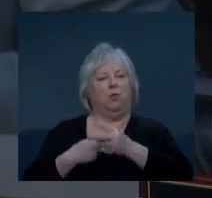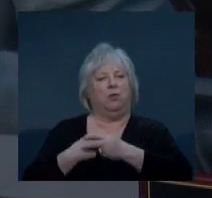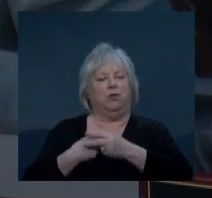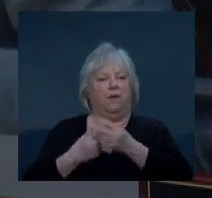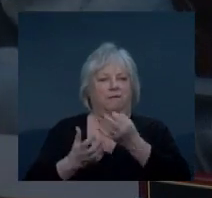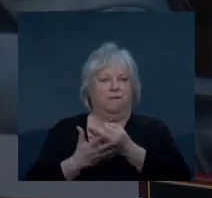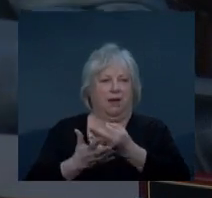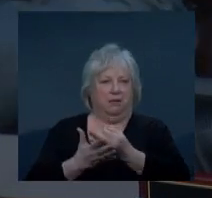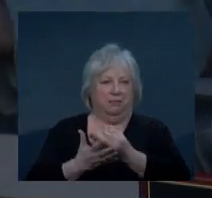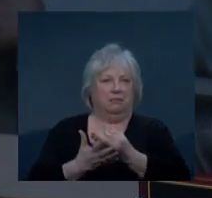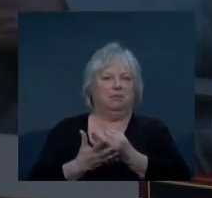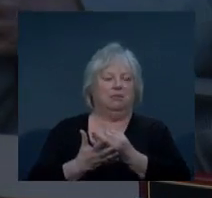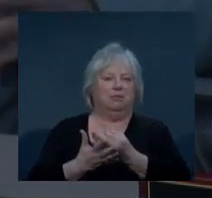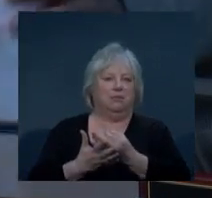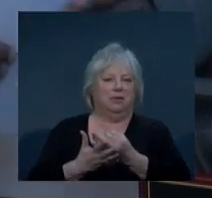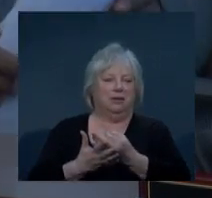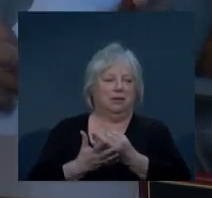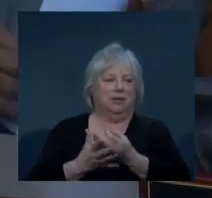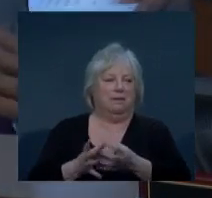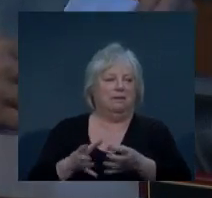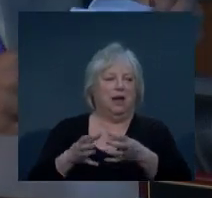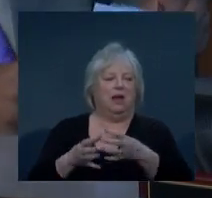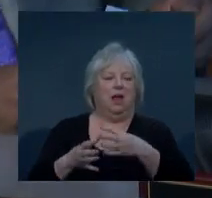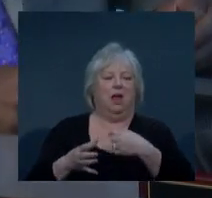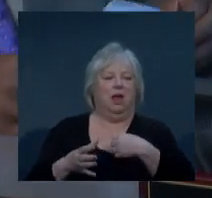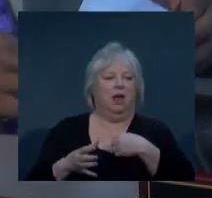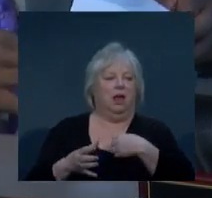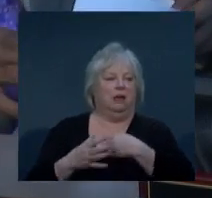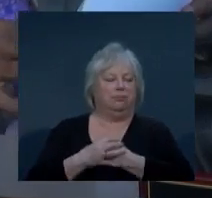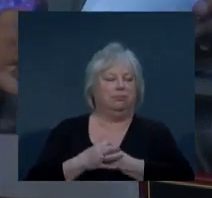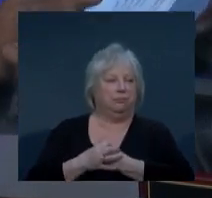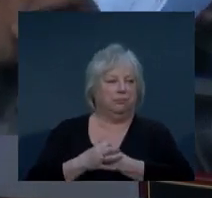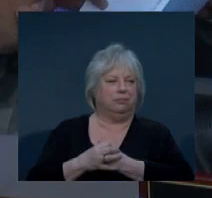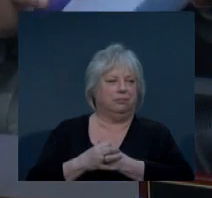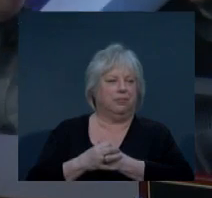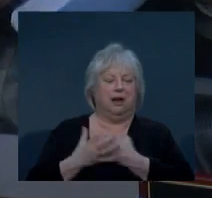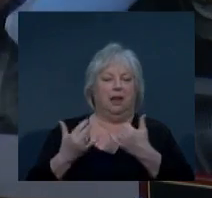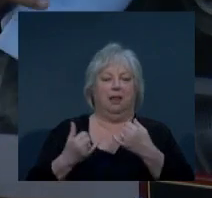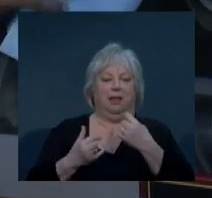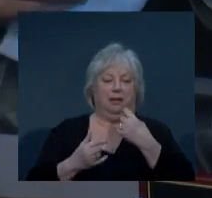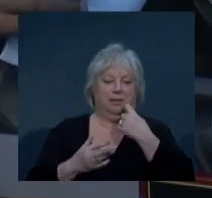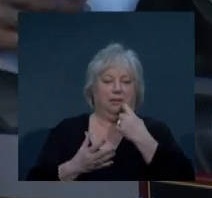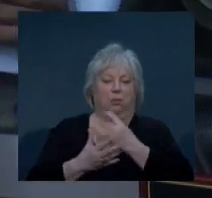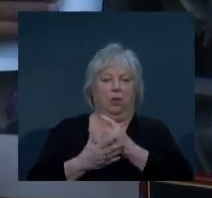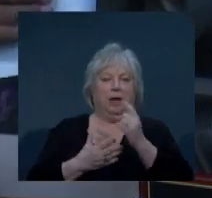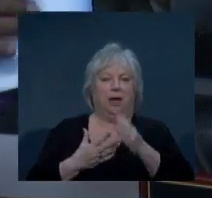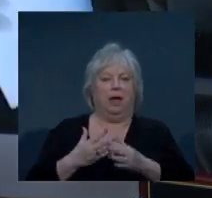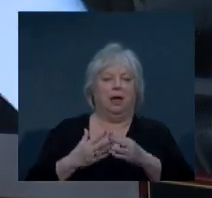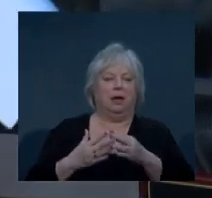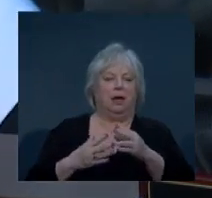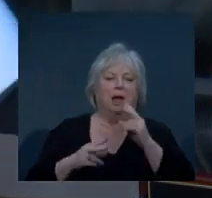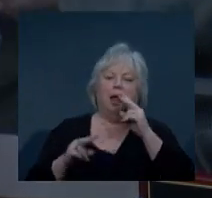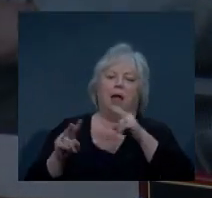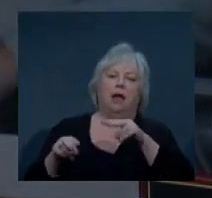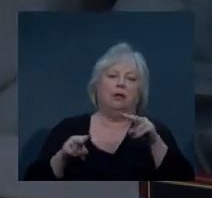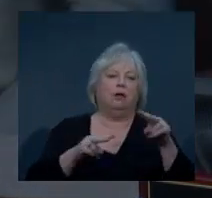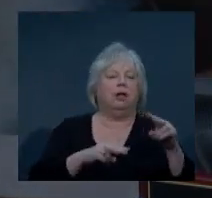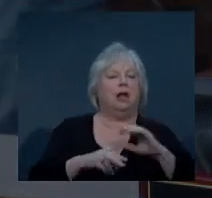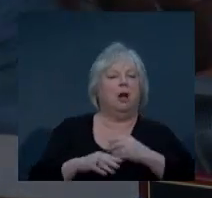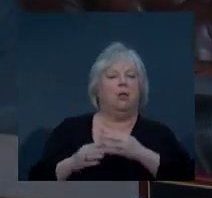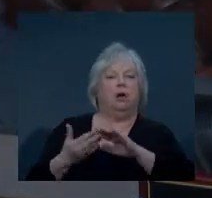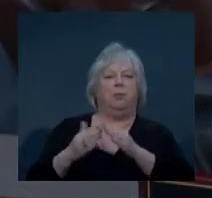capping. And I went around this weekend and I looked at our community